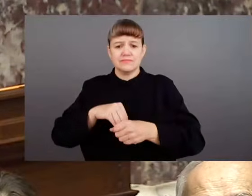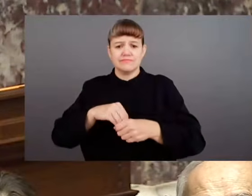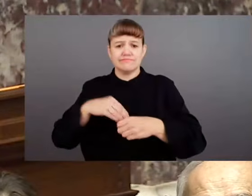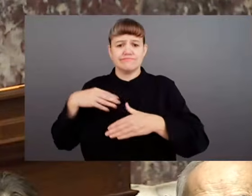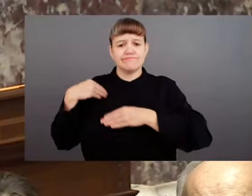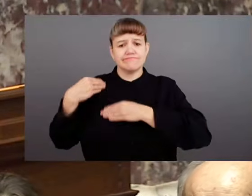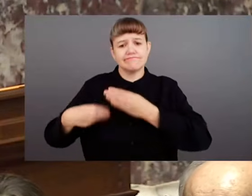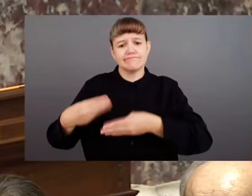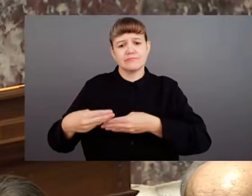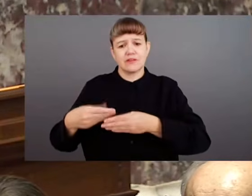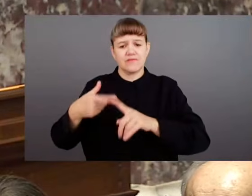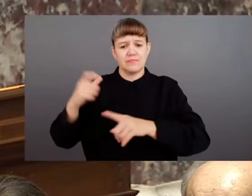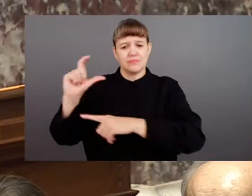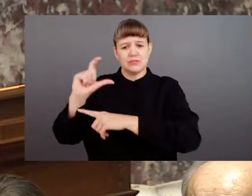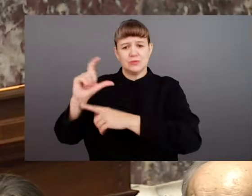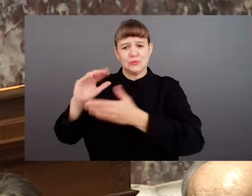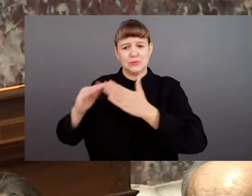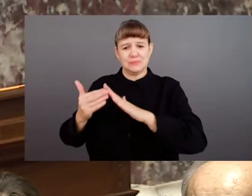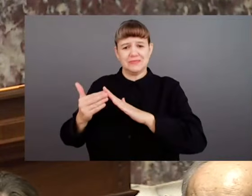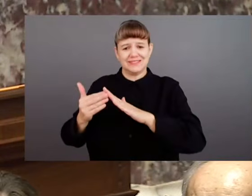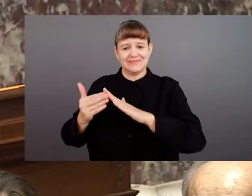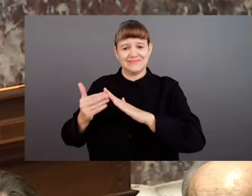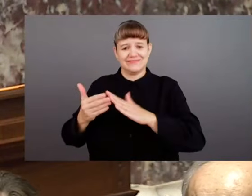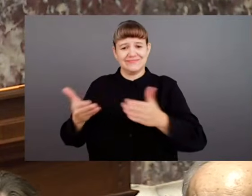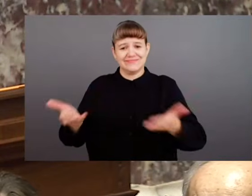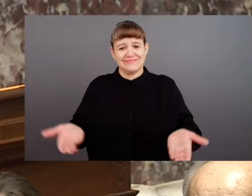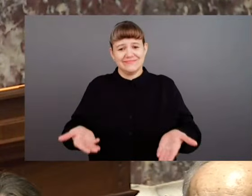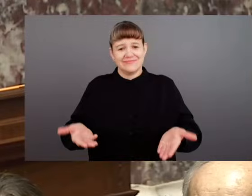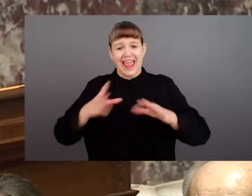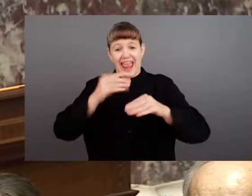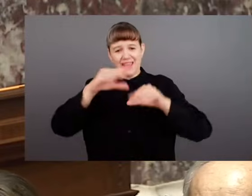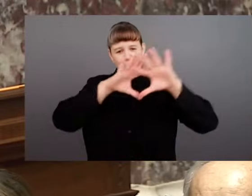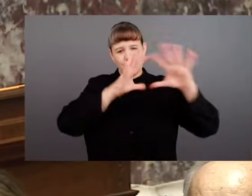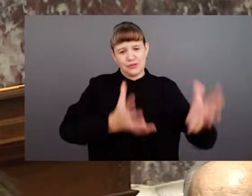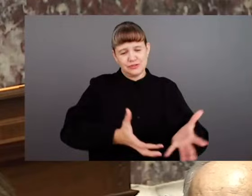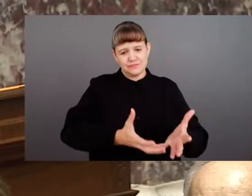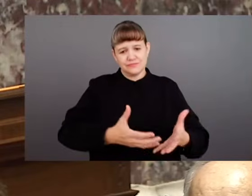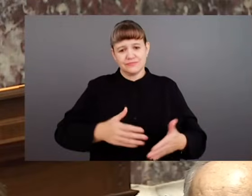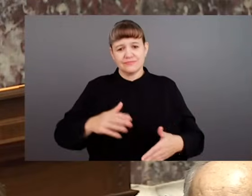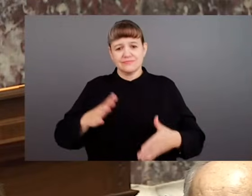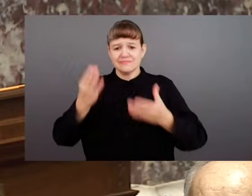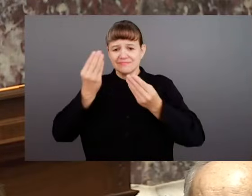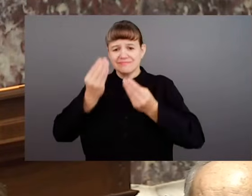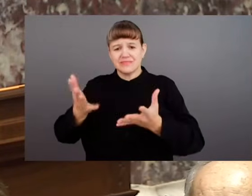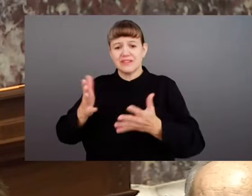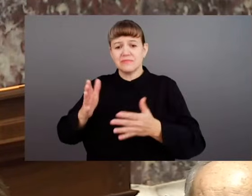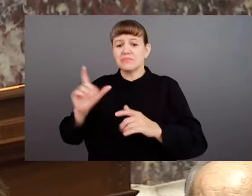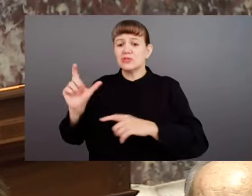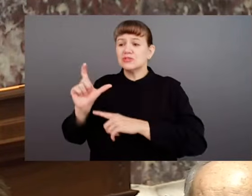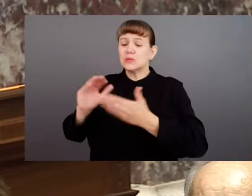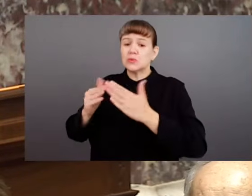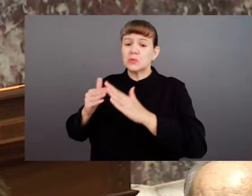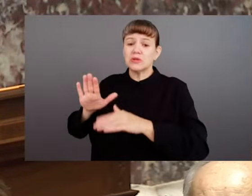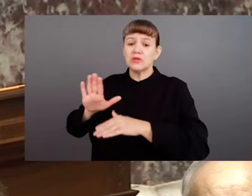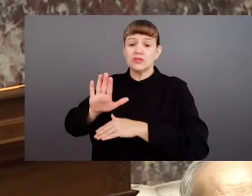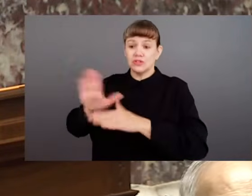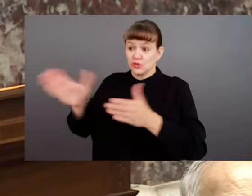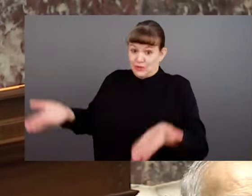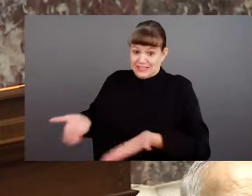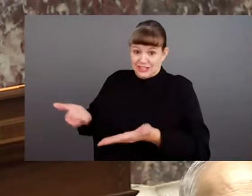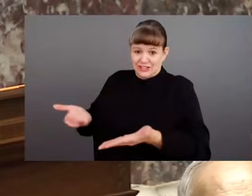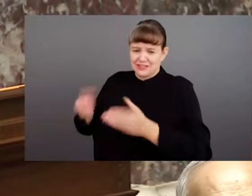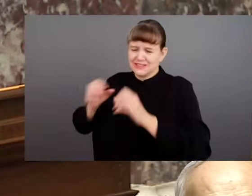community, your presence is a blessing, and we thank you for all your contributions to British Columbia. Thank you, Mr.